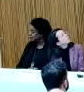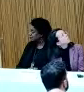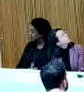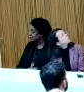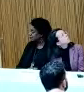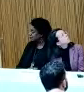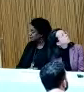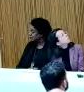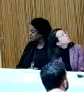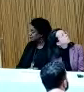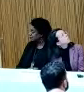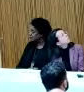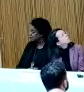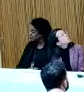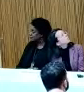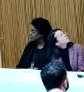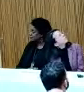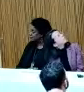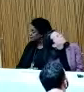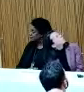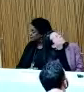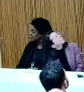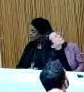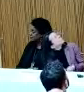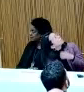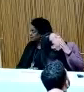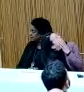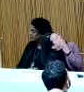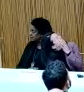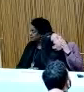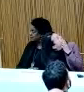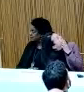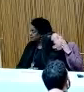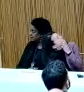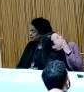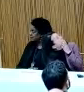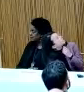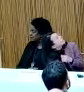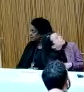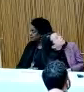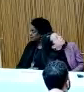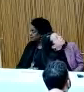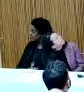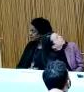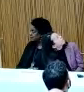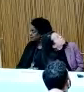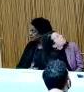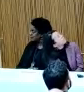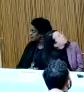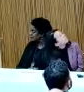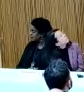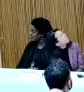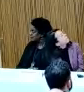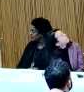proving um who she was what else I do need a copy of your license oh or something some form like